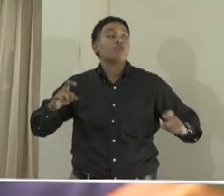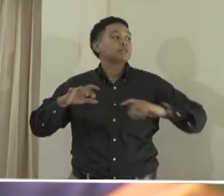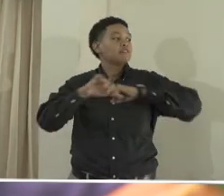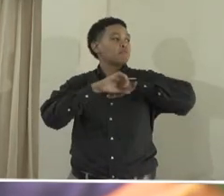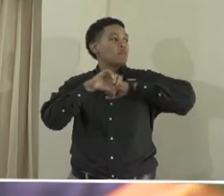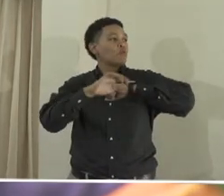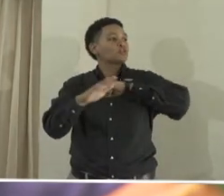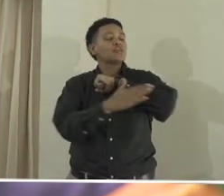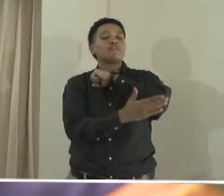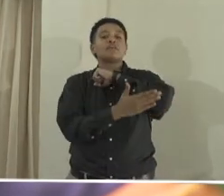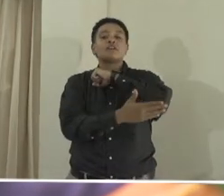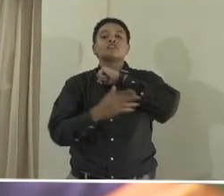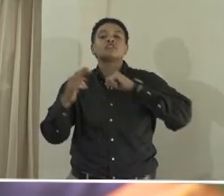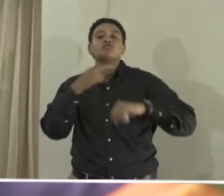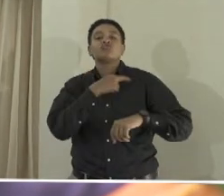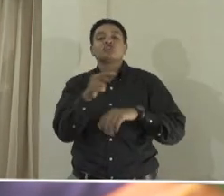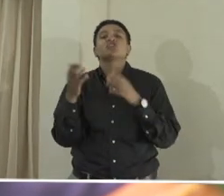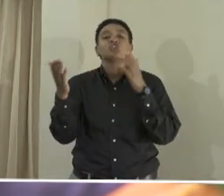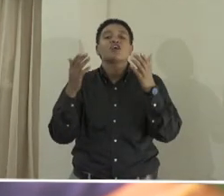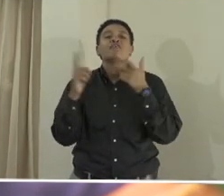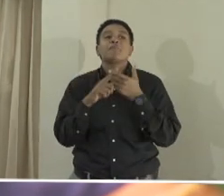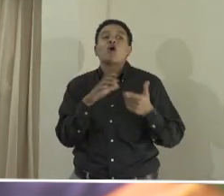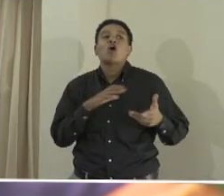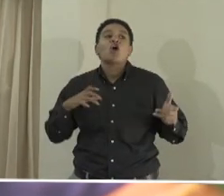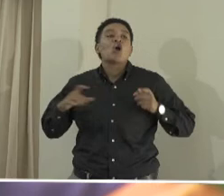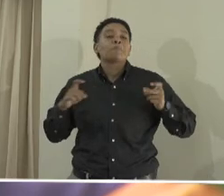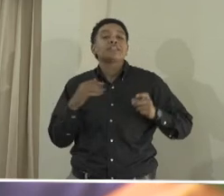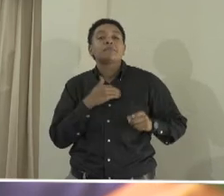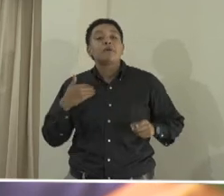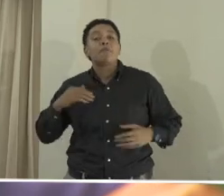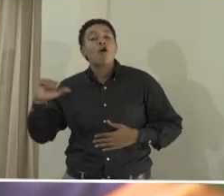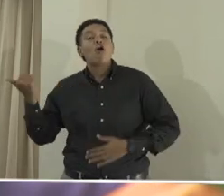and committee members, and other members of the clergy,